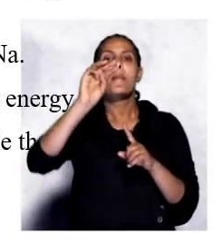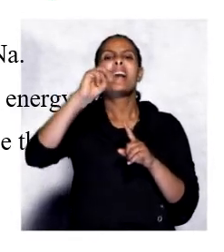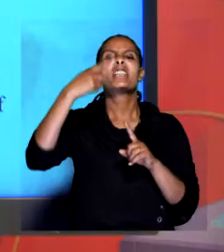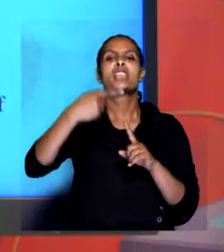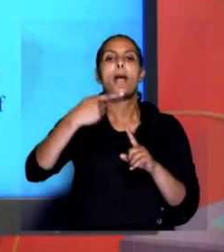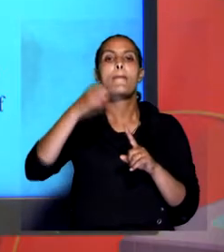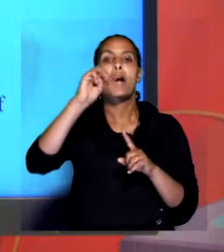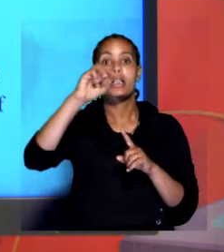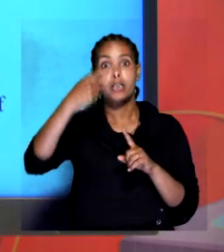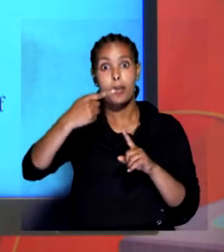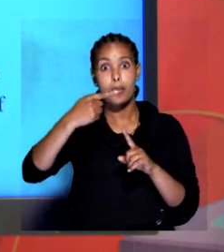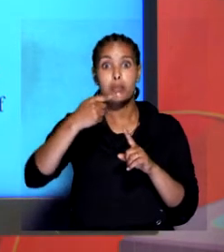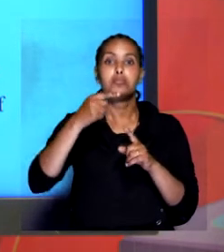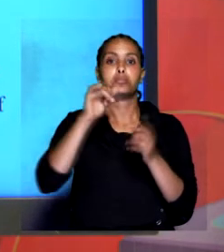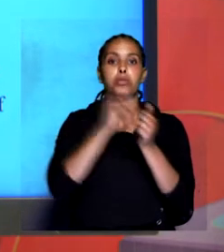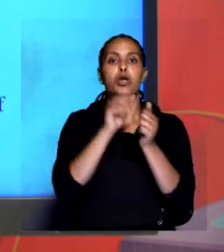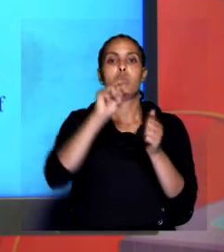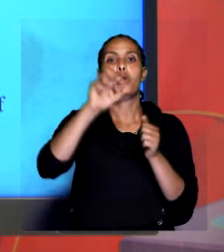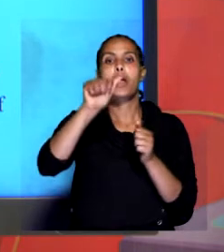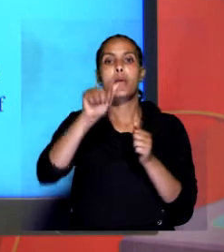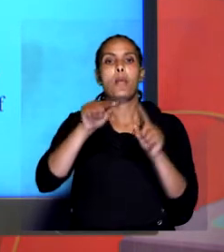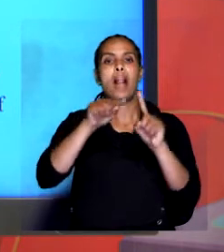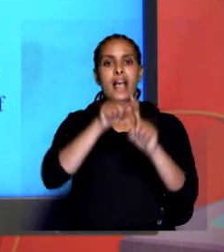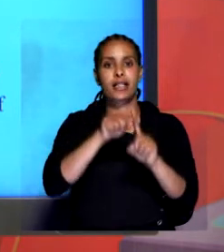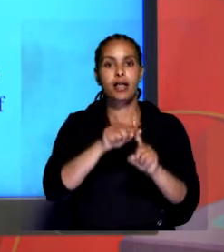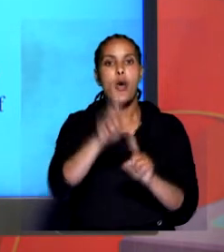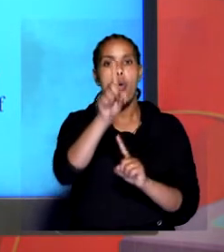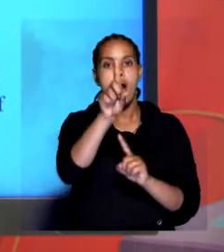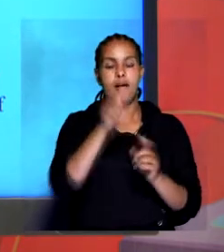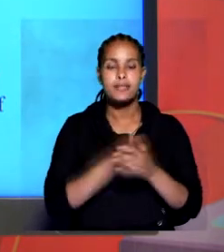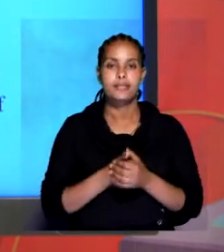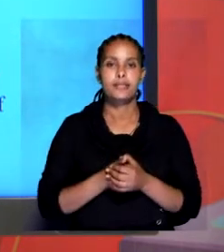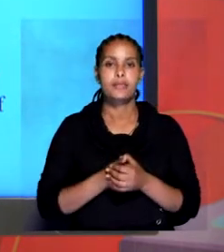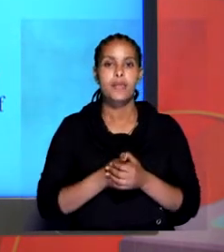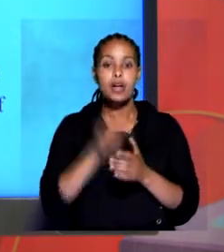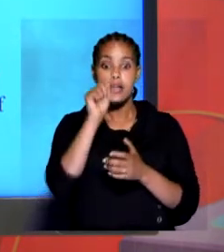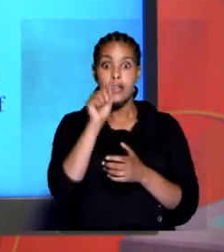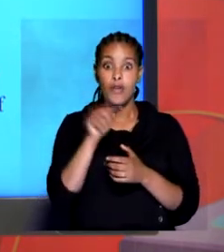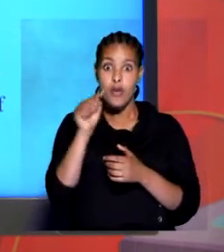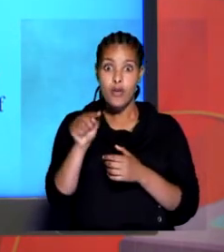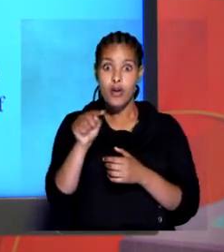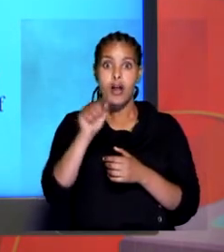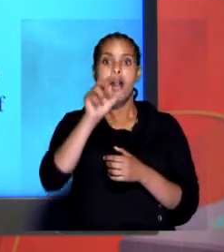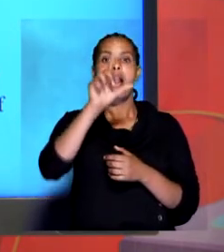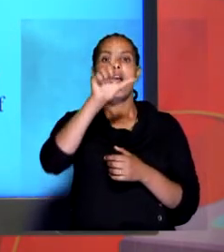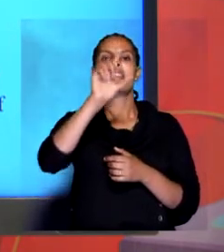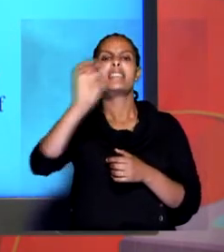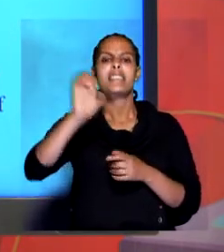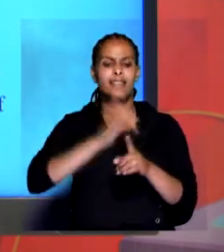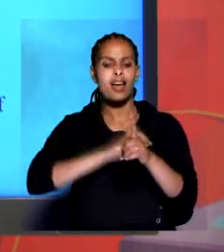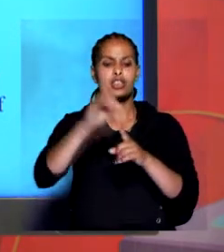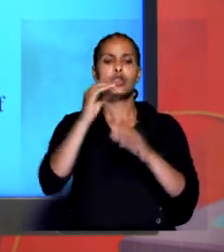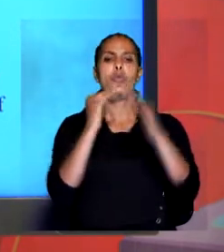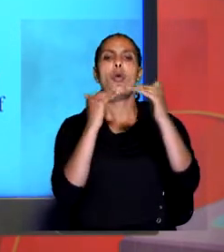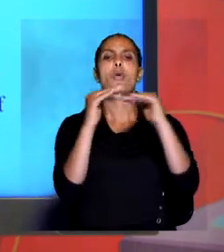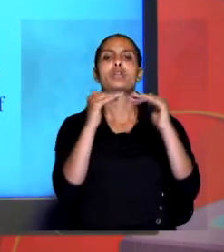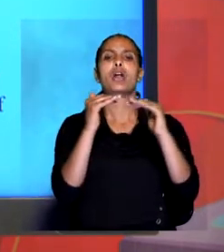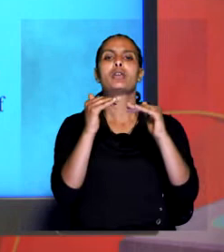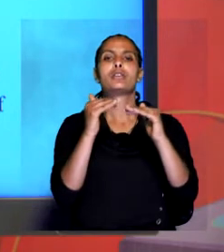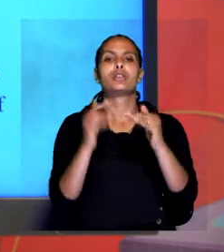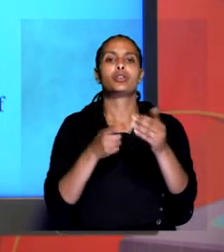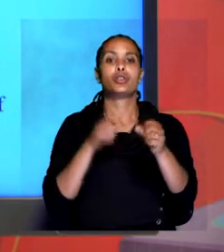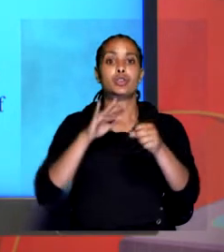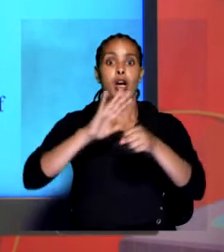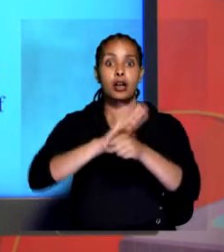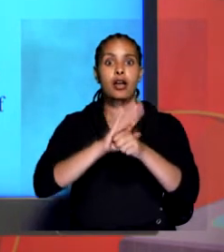2, while that of sodium is plus 1. Therefore, lattice energy is directly proportional to